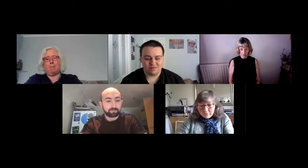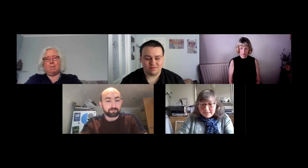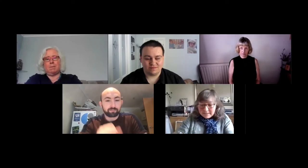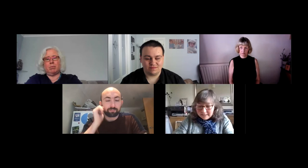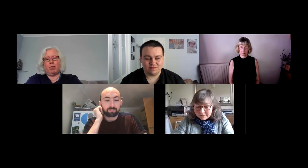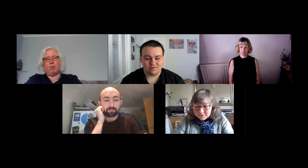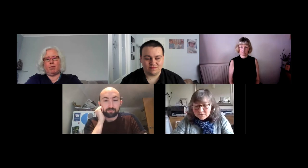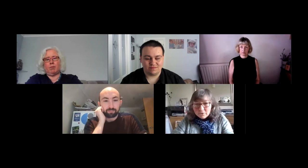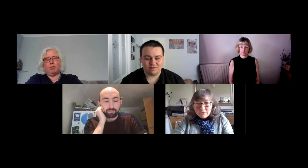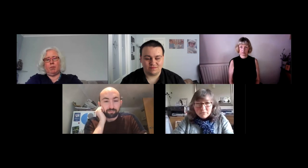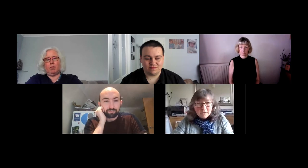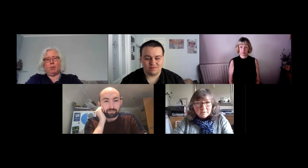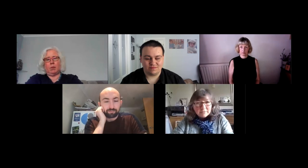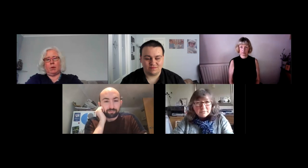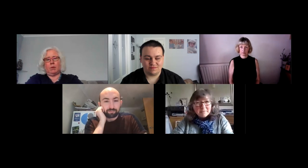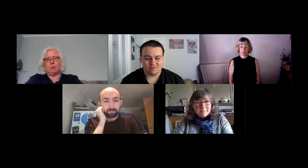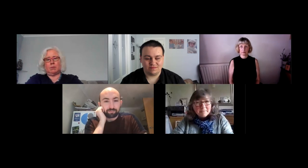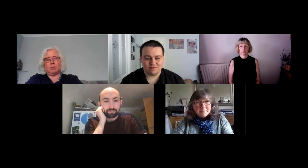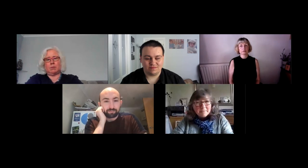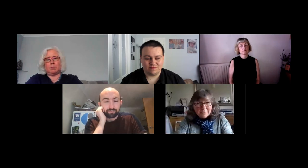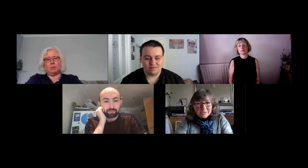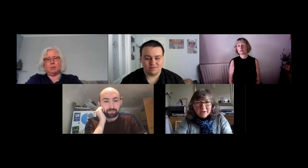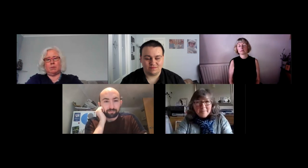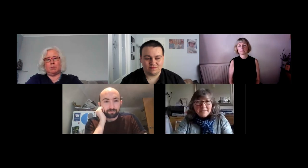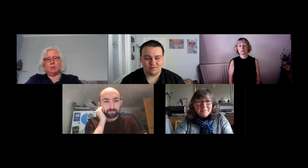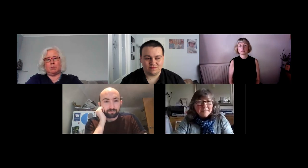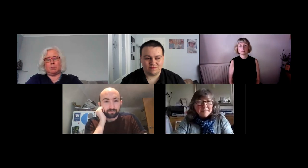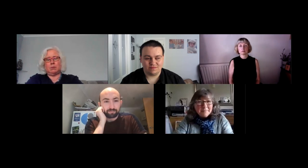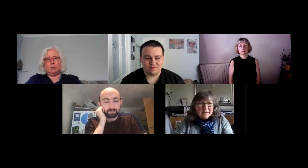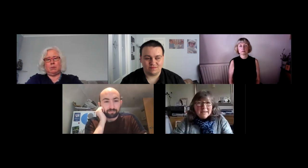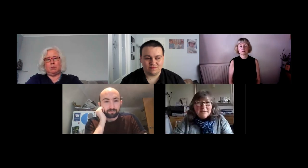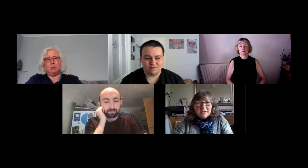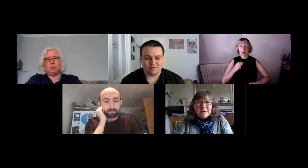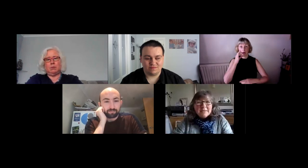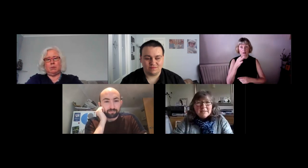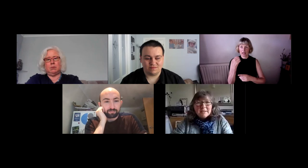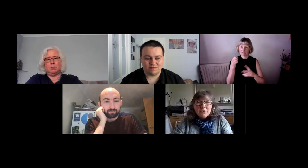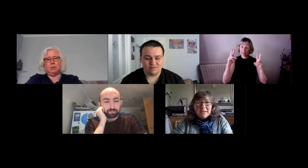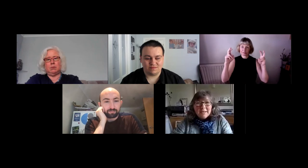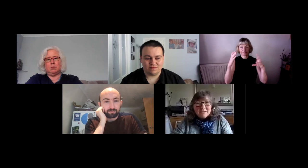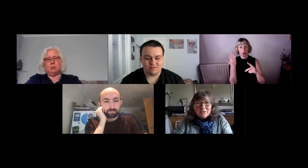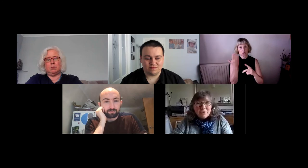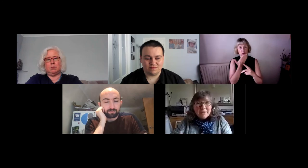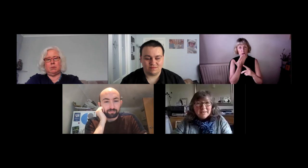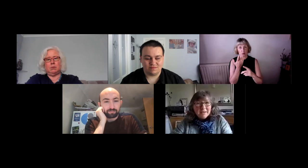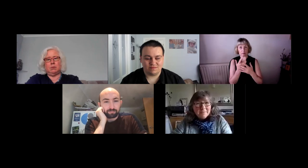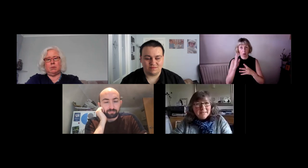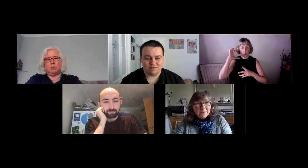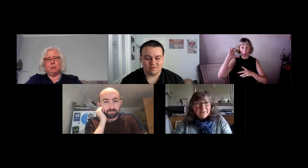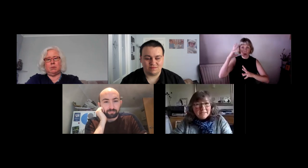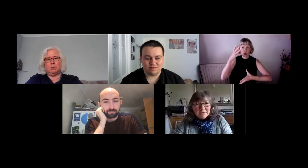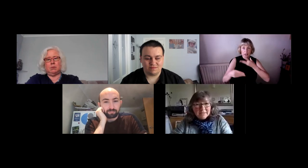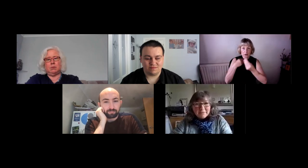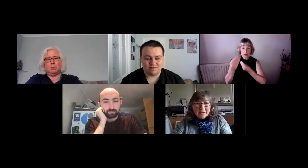is there already a school of audio describers, and if there is, could the sort of curriculum